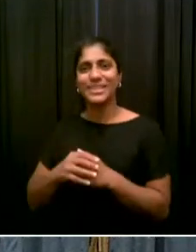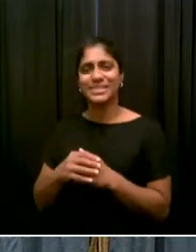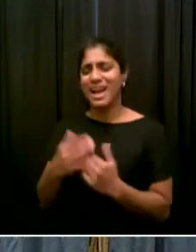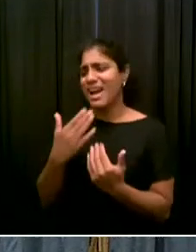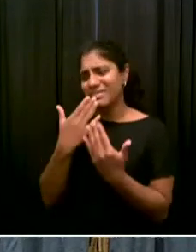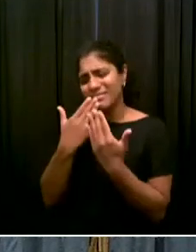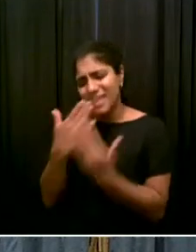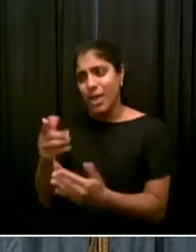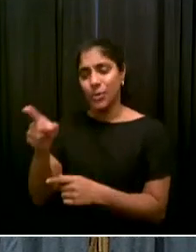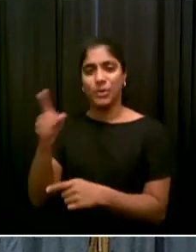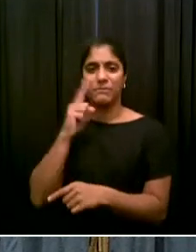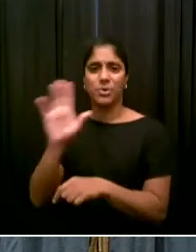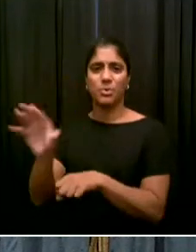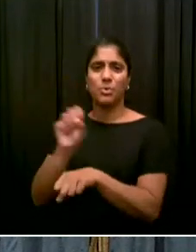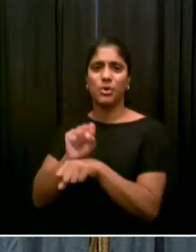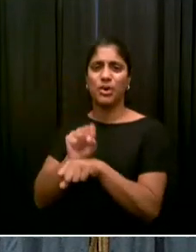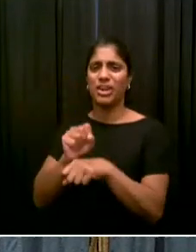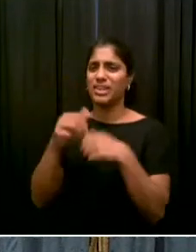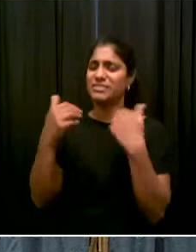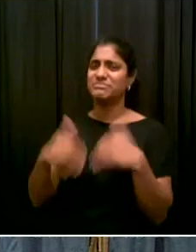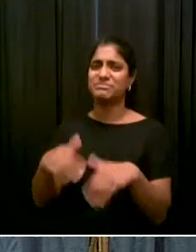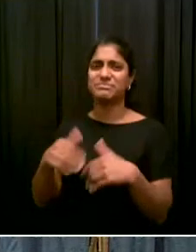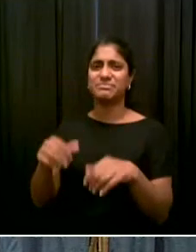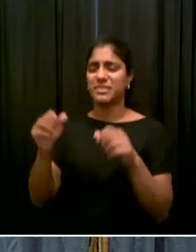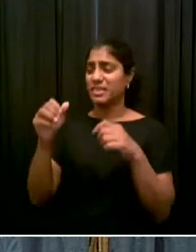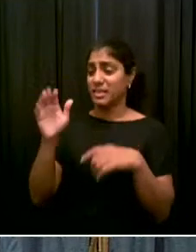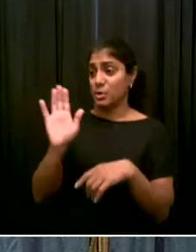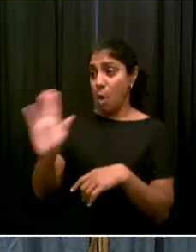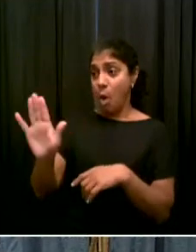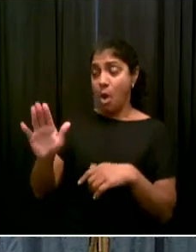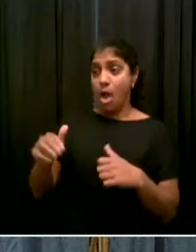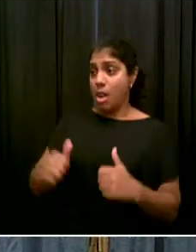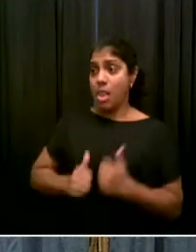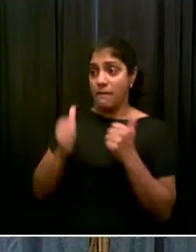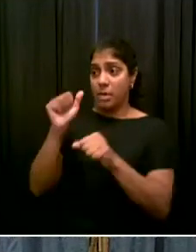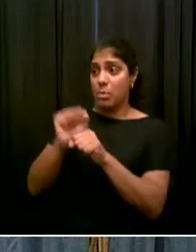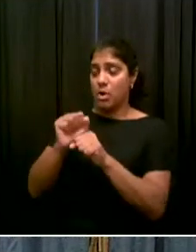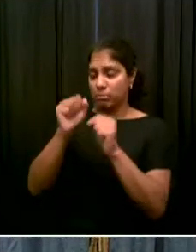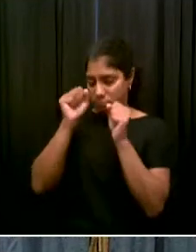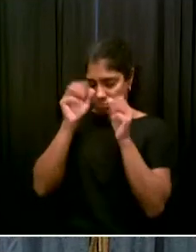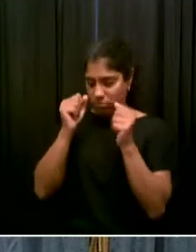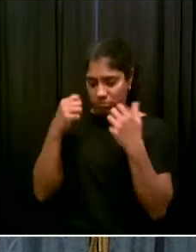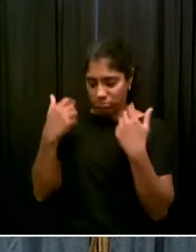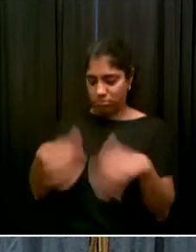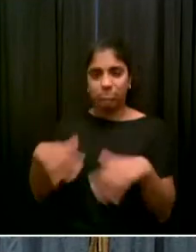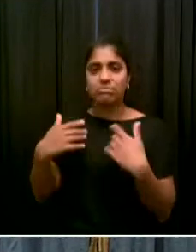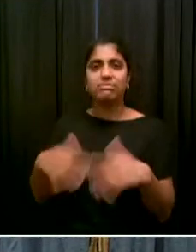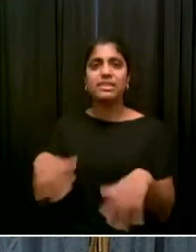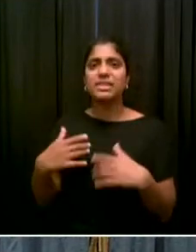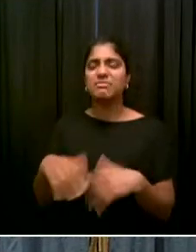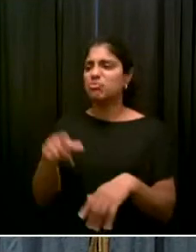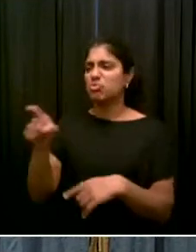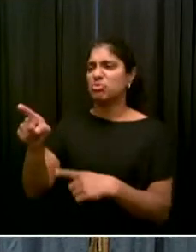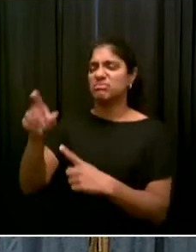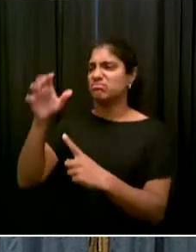is one thing. I'll give you the grade. You get an A+. You could not have done better. Thank you for everything. Thank